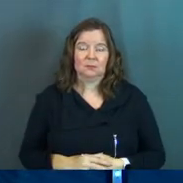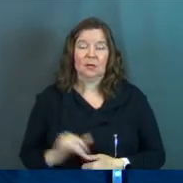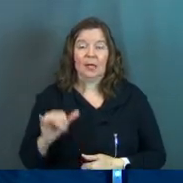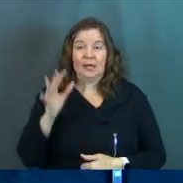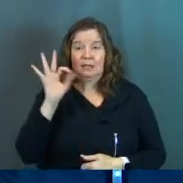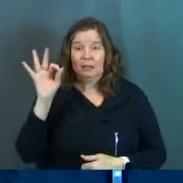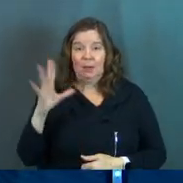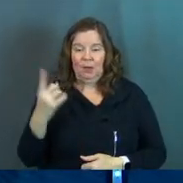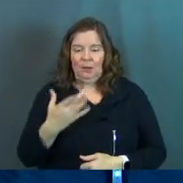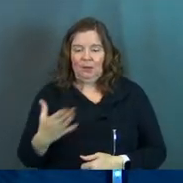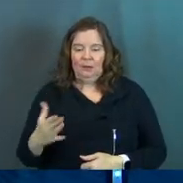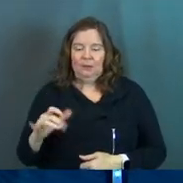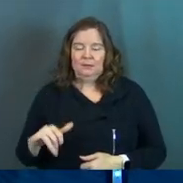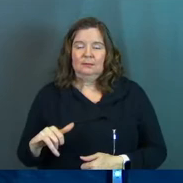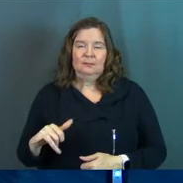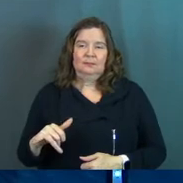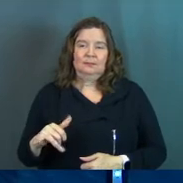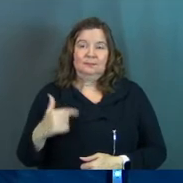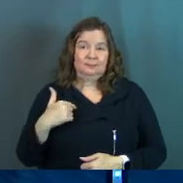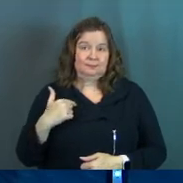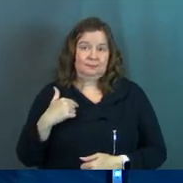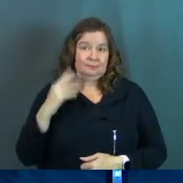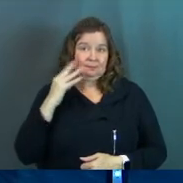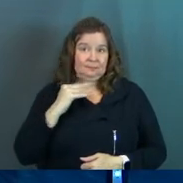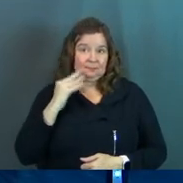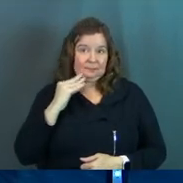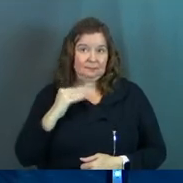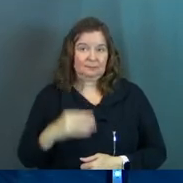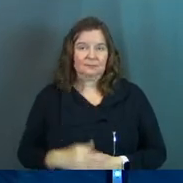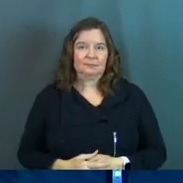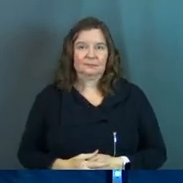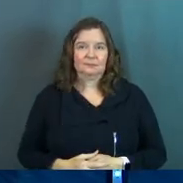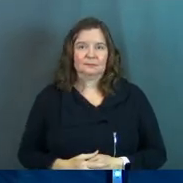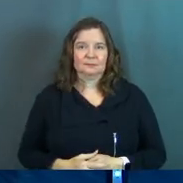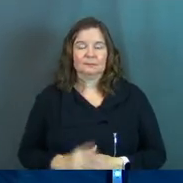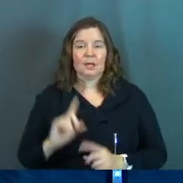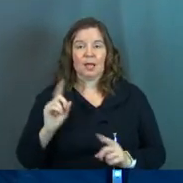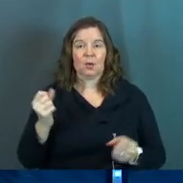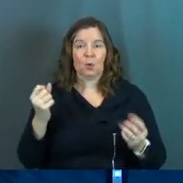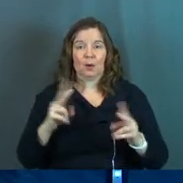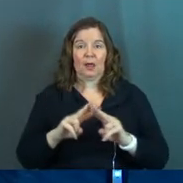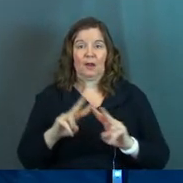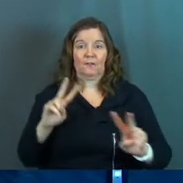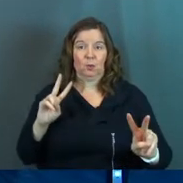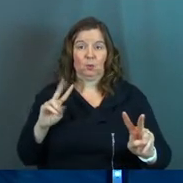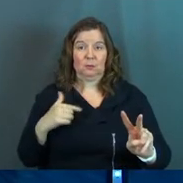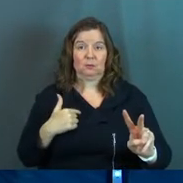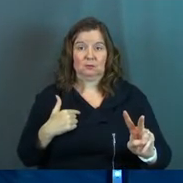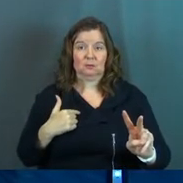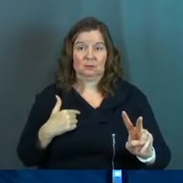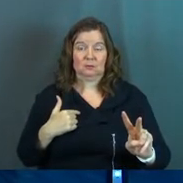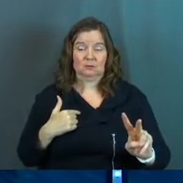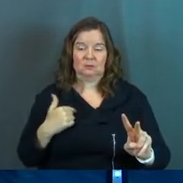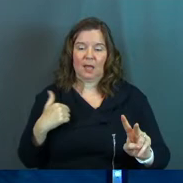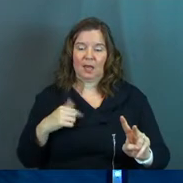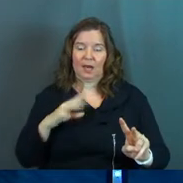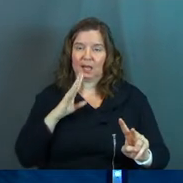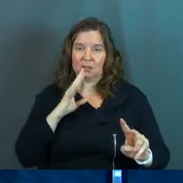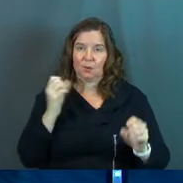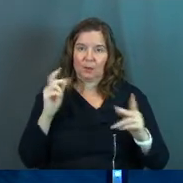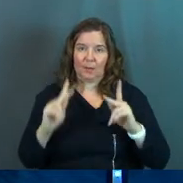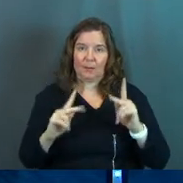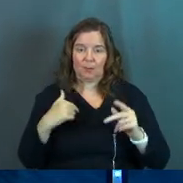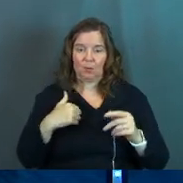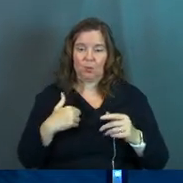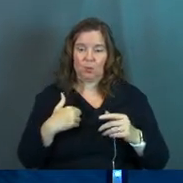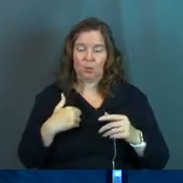As a pastor, one of the things that I experience is I go to a lot of funerals. And I talk to a lot of